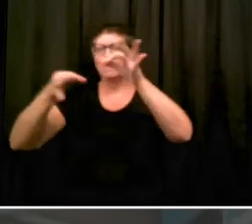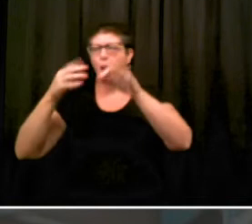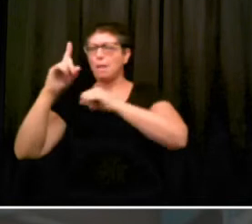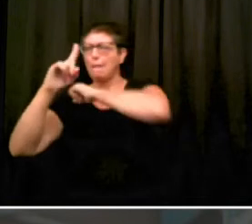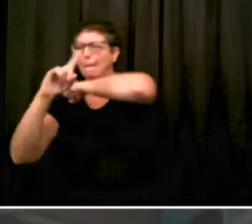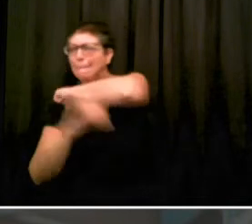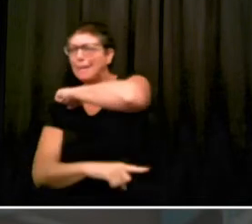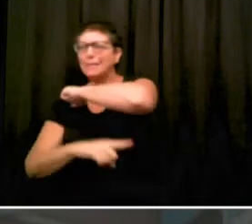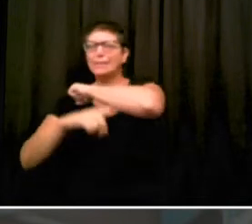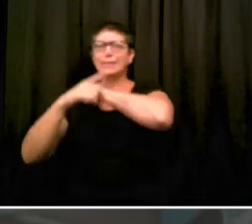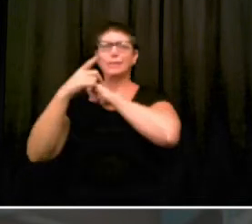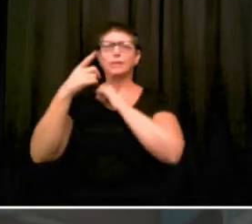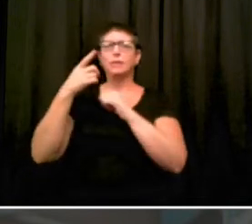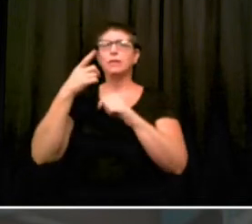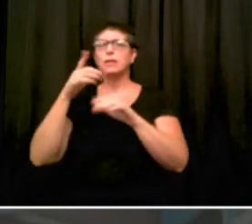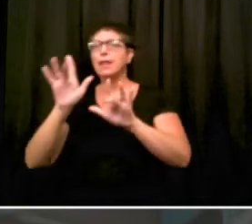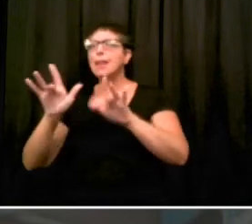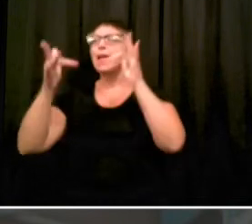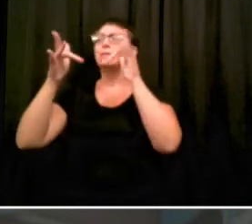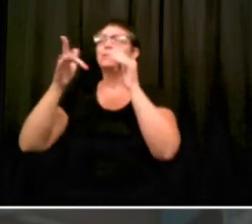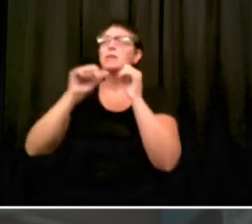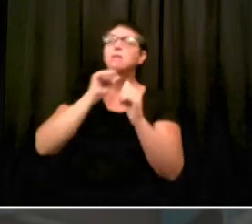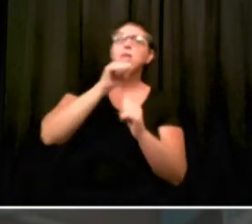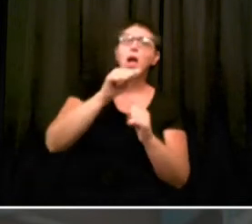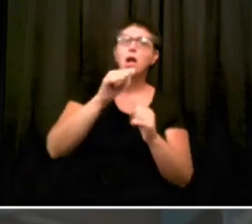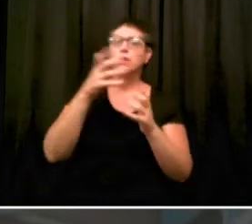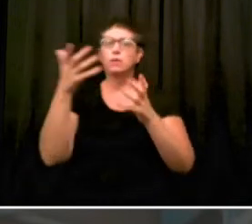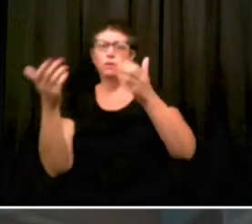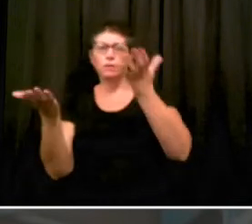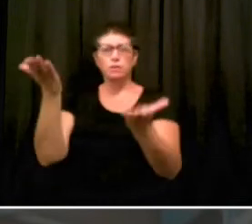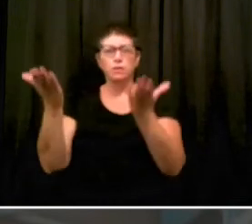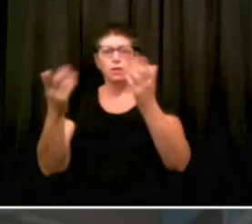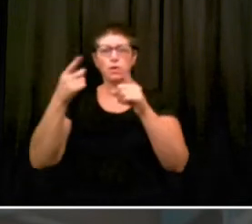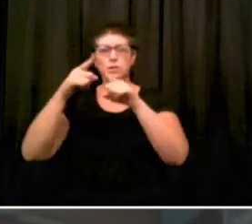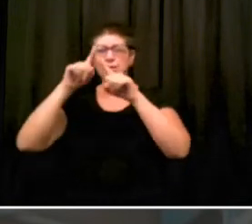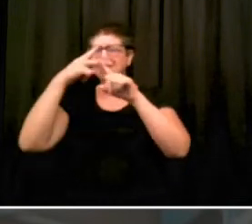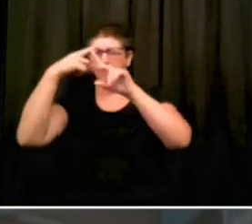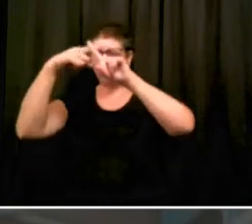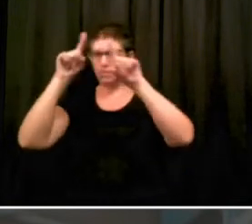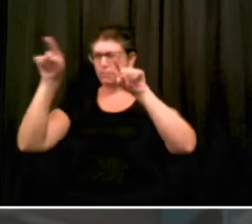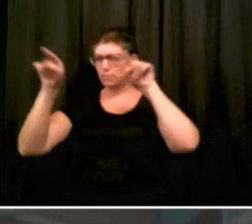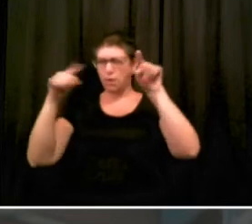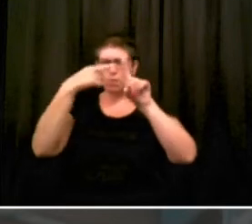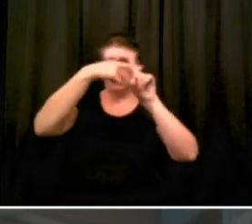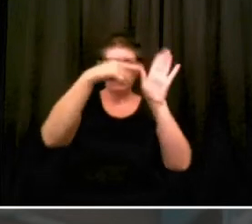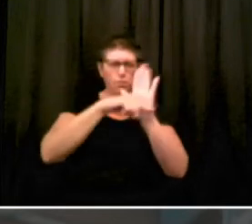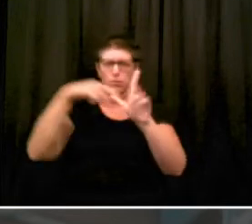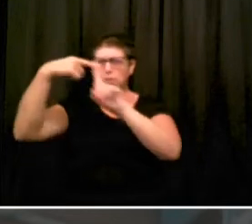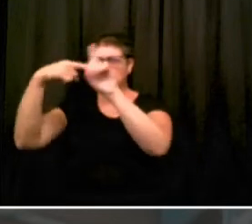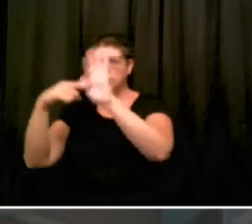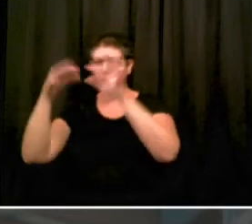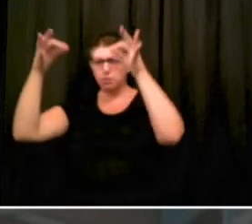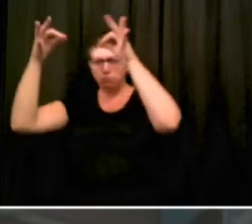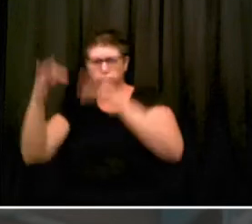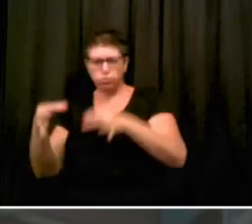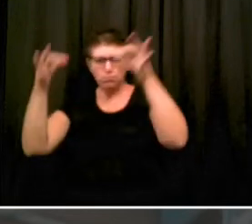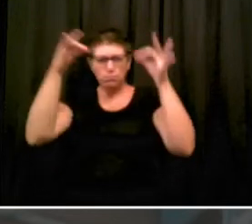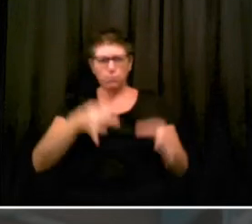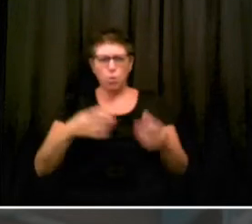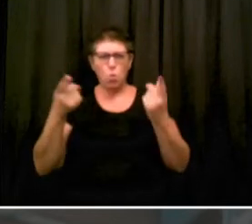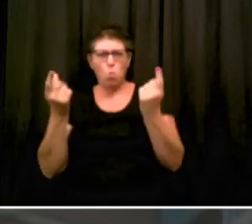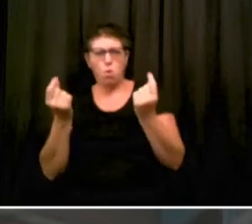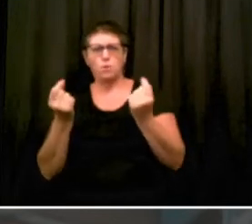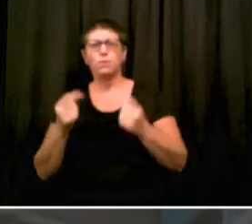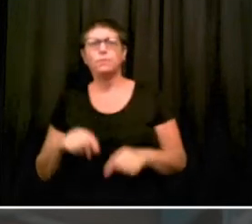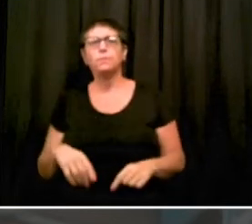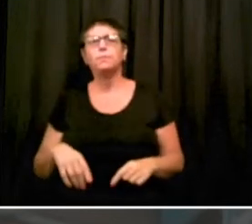are approaching discipline. We want discipline to be a very straightforward matter. We want it